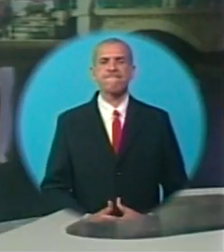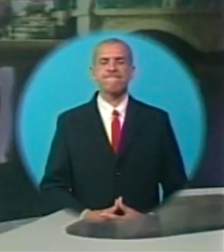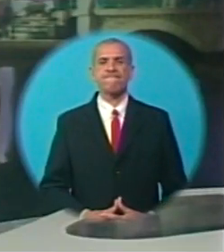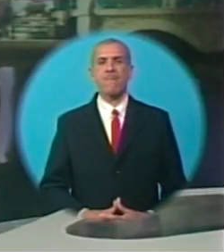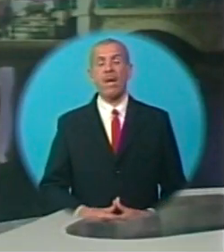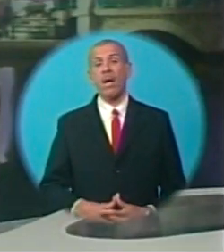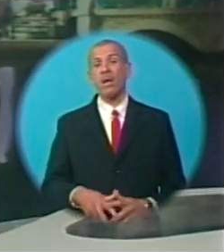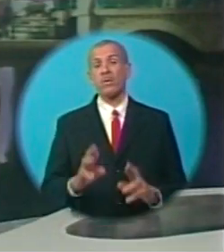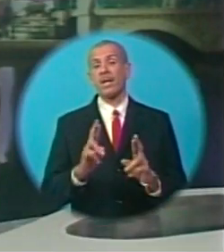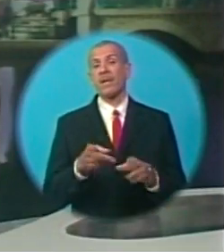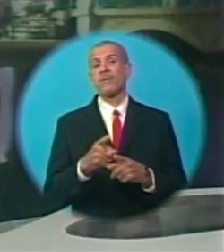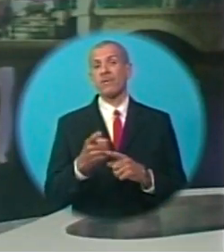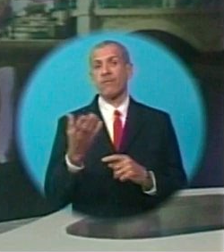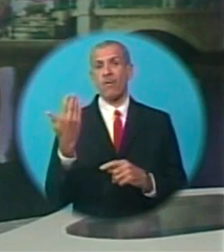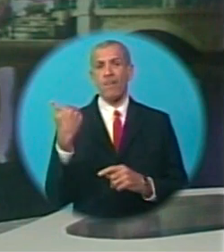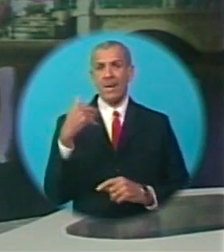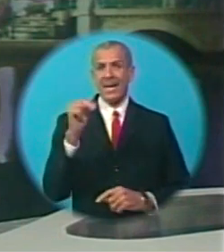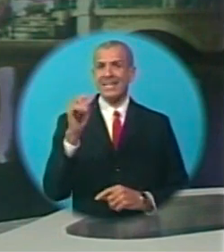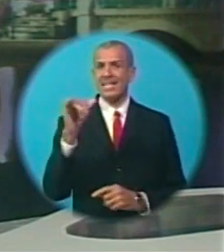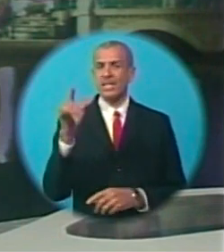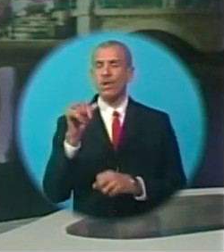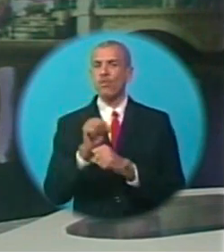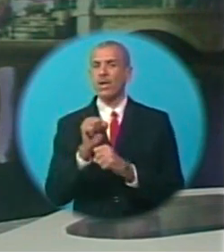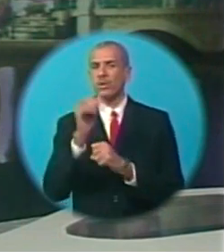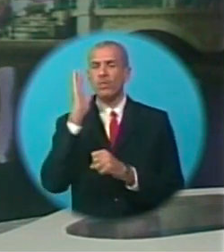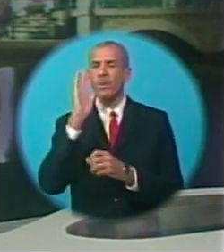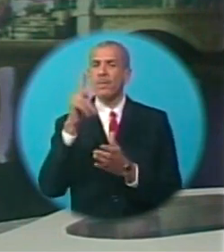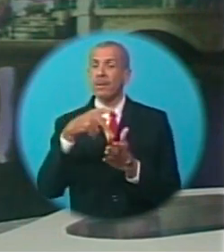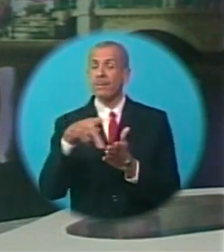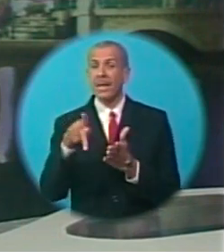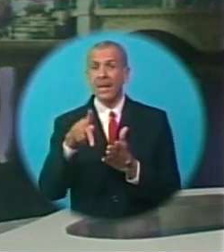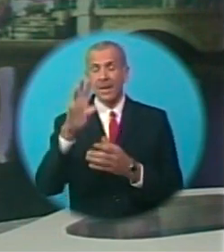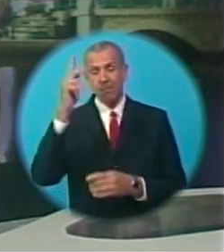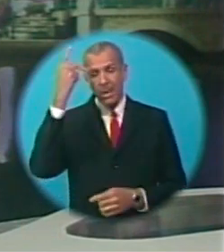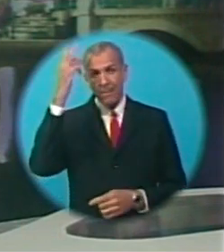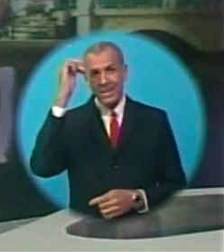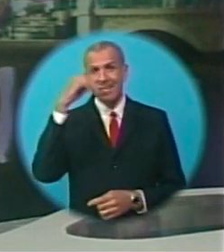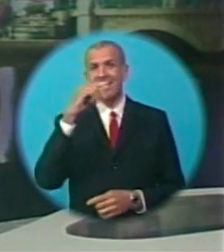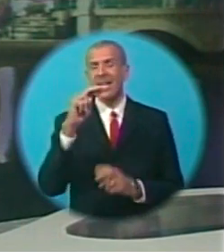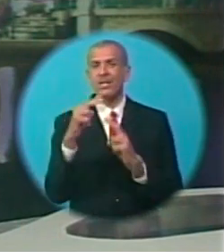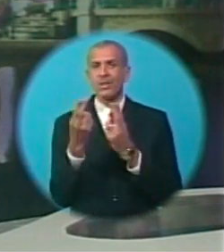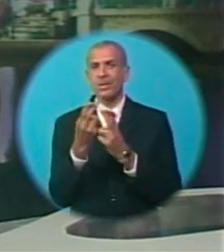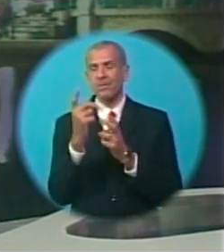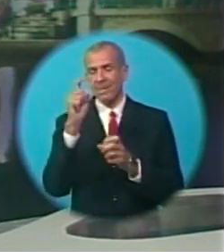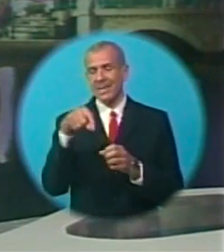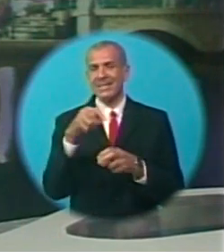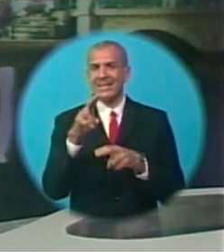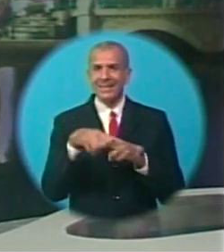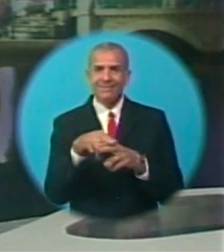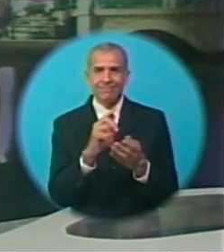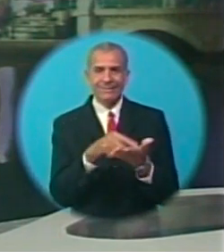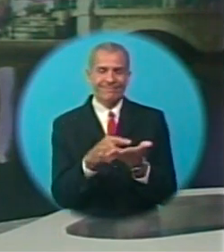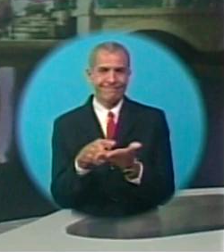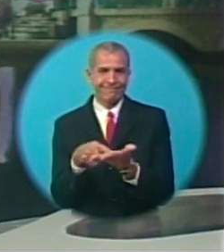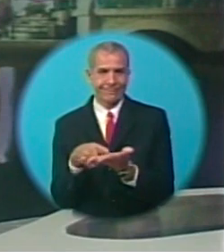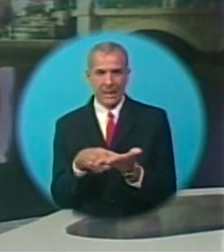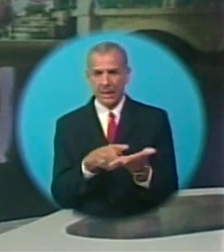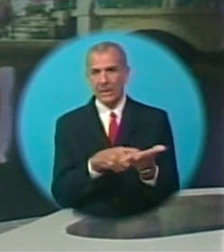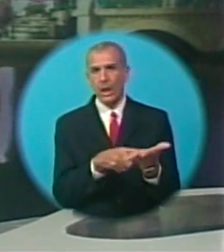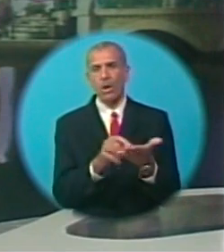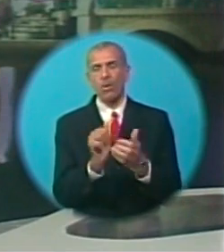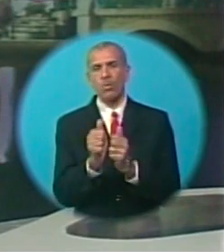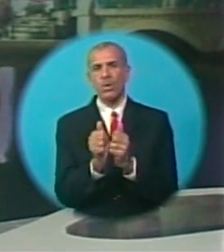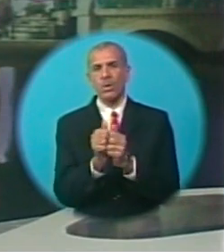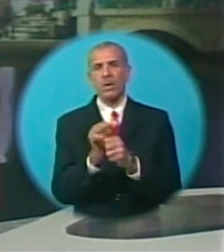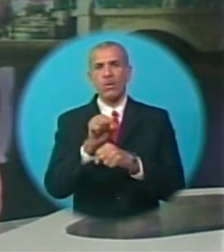Now, regarding when the former NCC workers will be paid, the Prime Minister says their unions now have to sit down with the state agency and